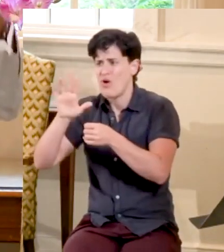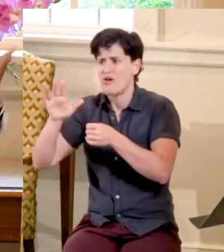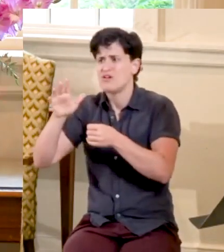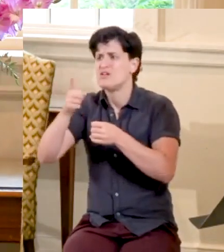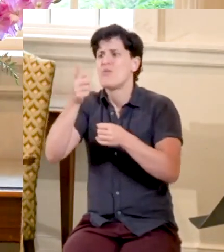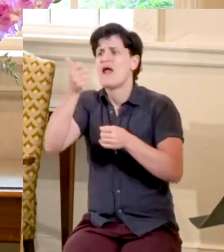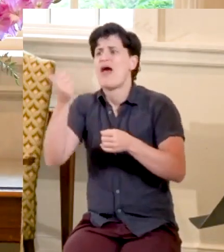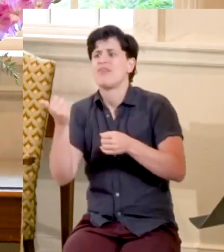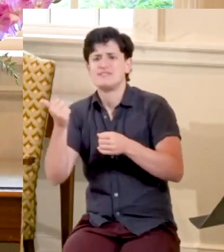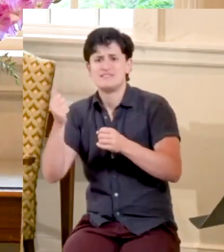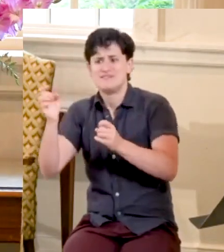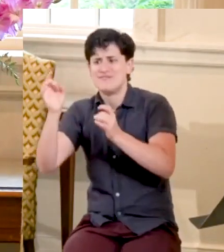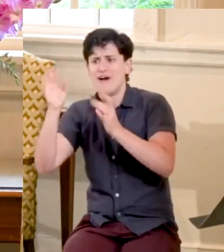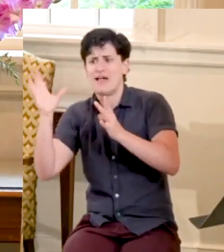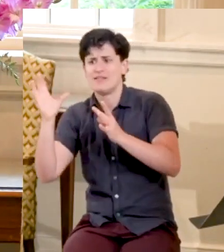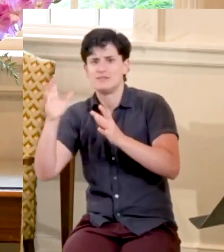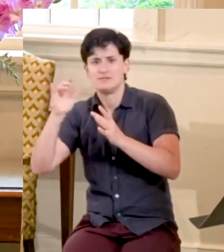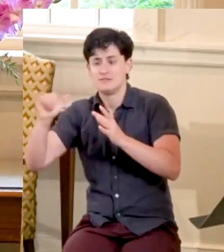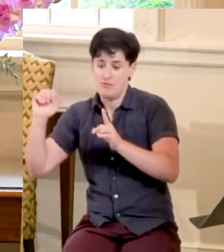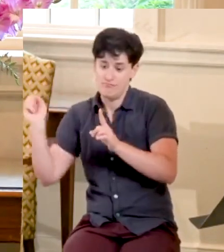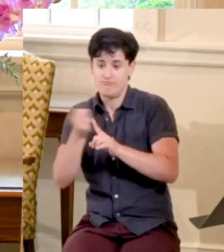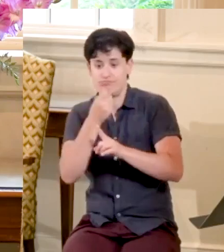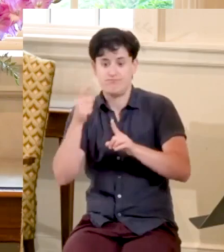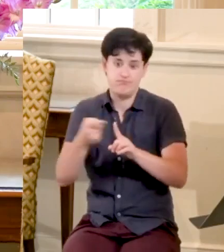you off your timeline,